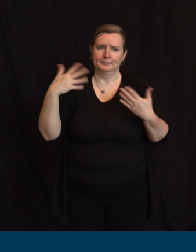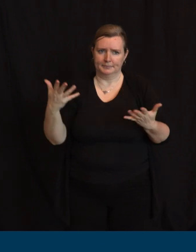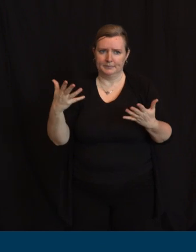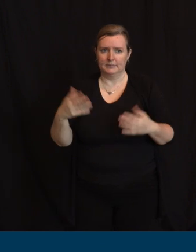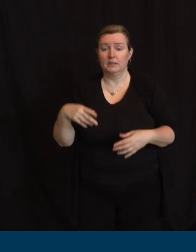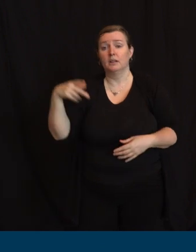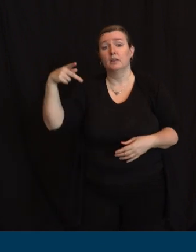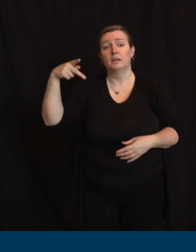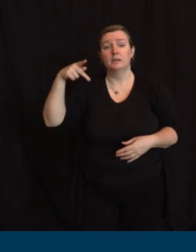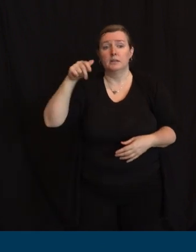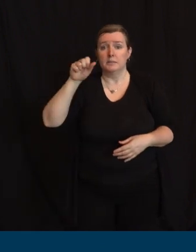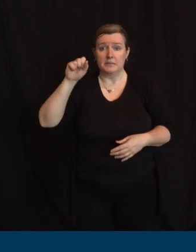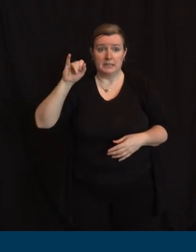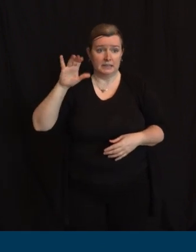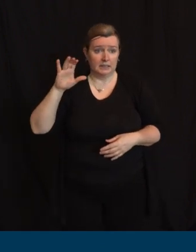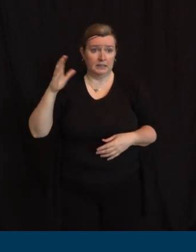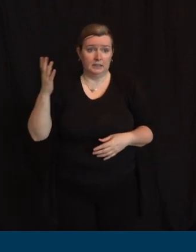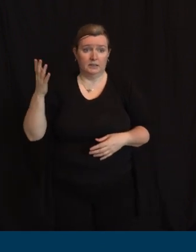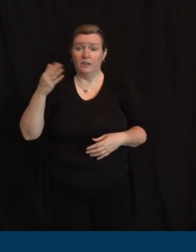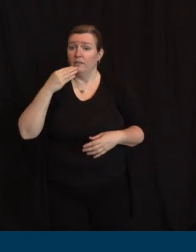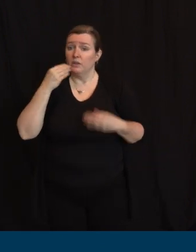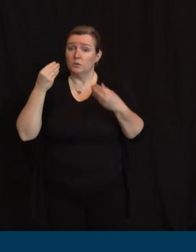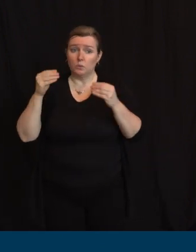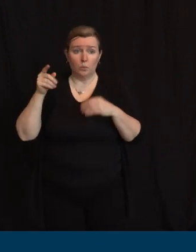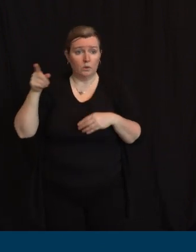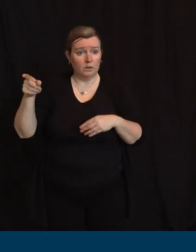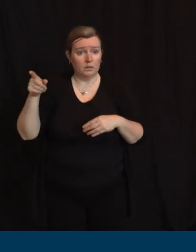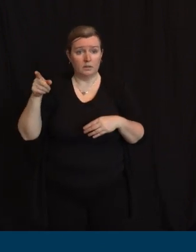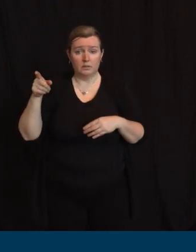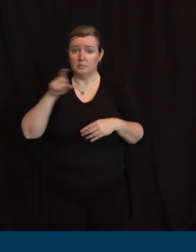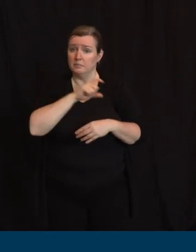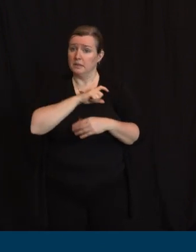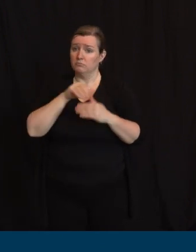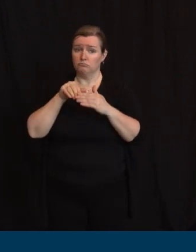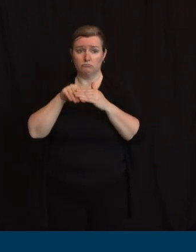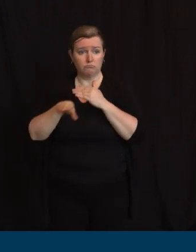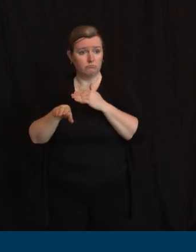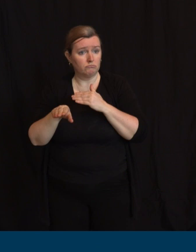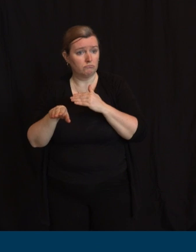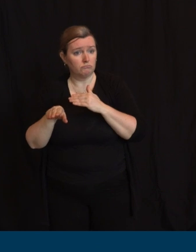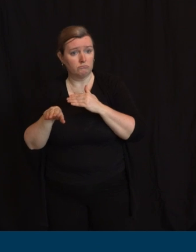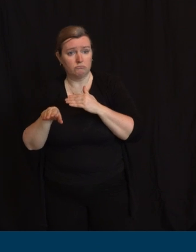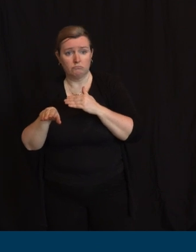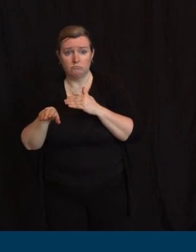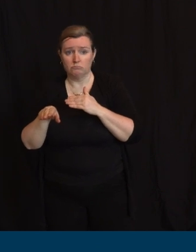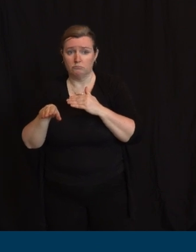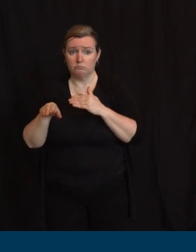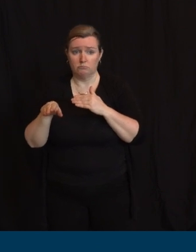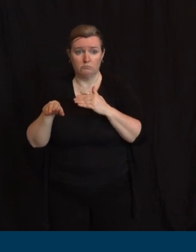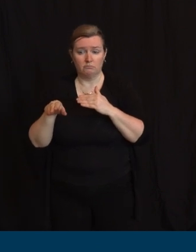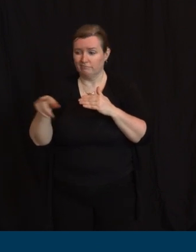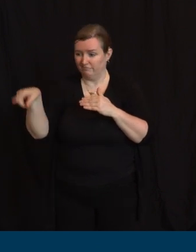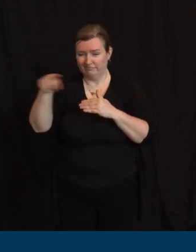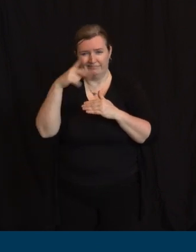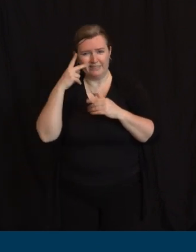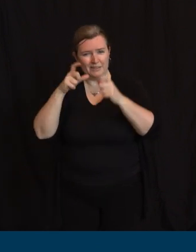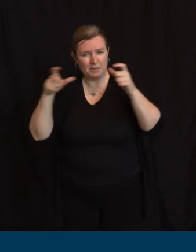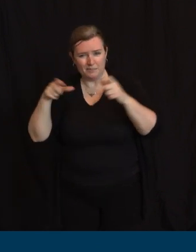supermarket, police cited 2 individuals who worked there for failure to wear the proper face coverings.